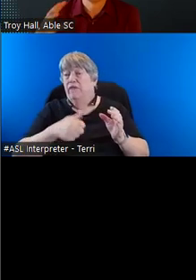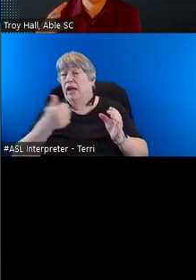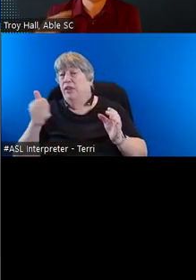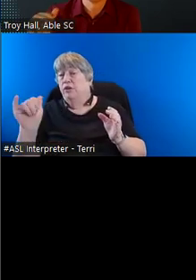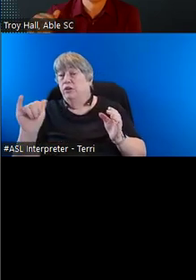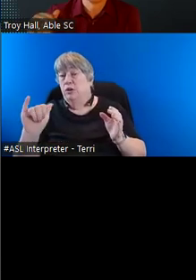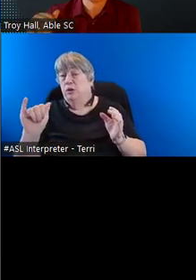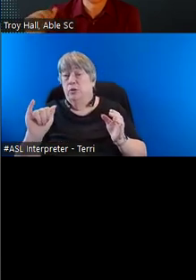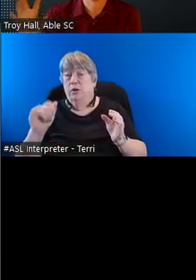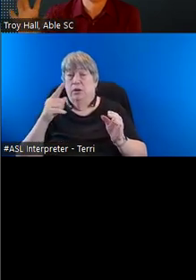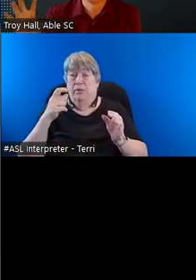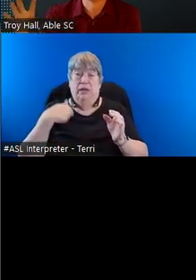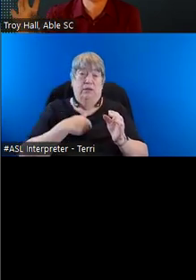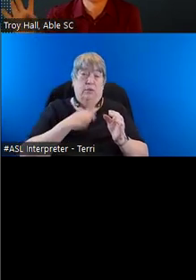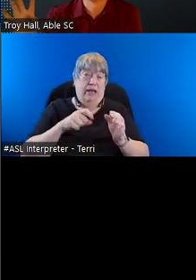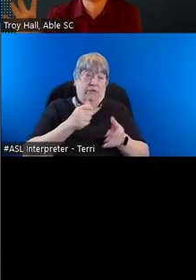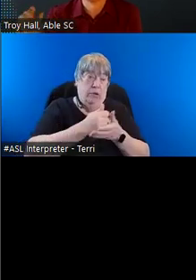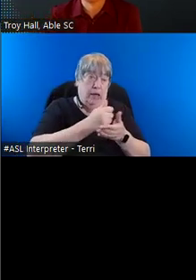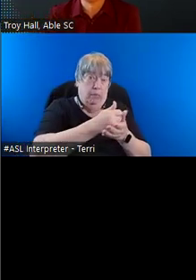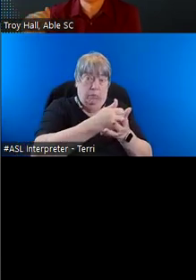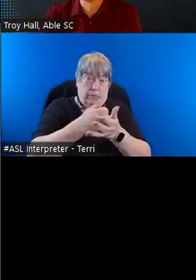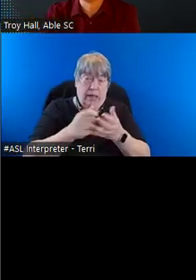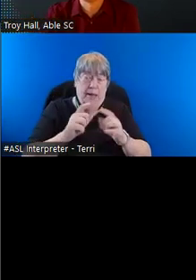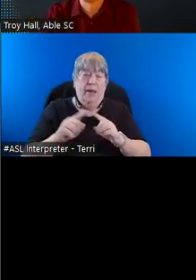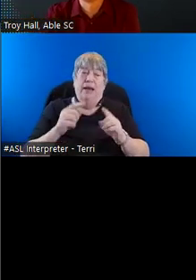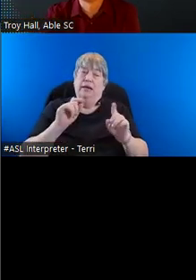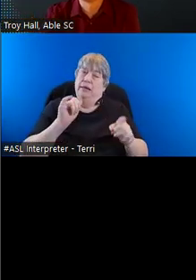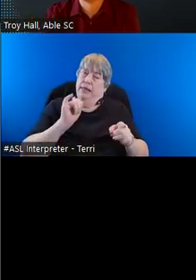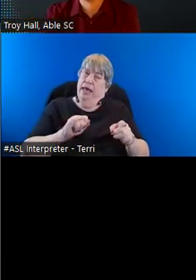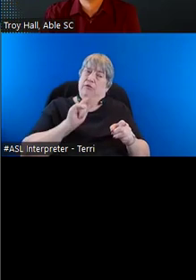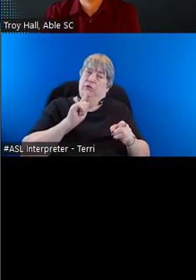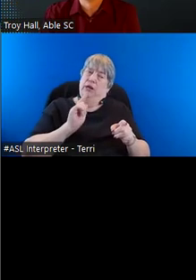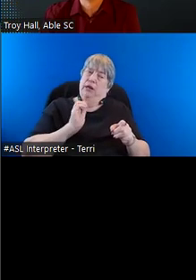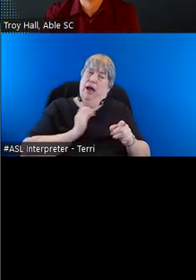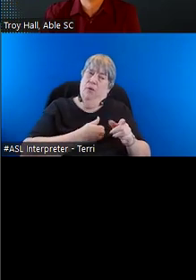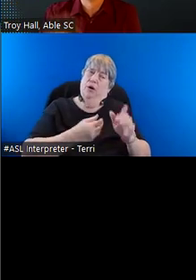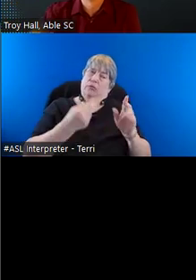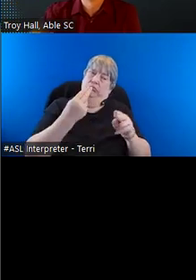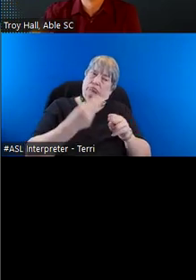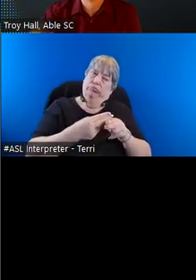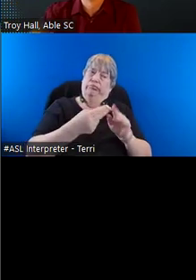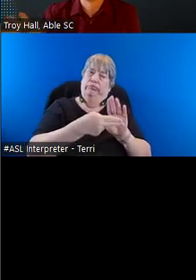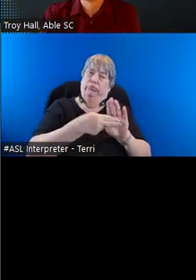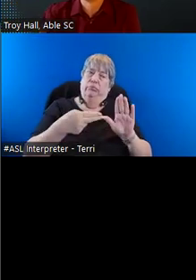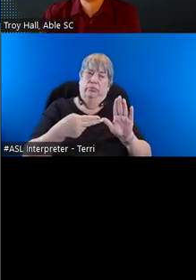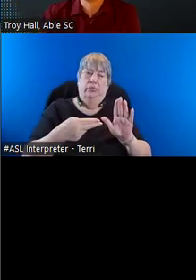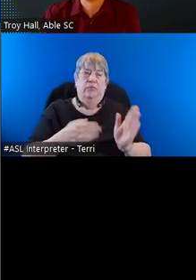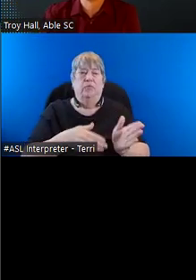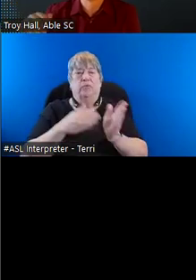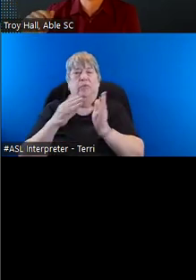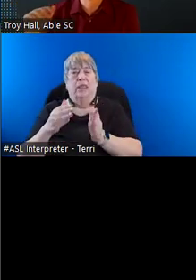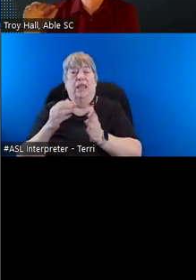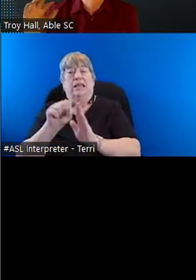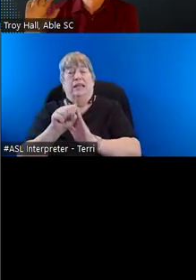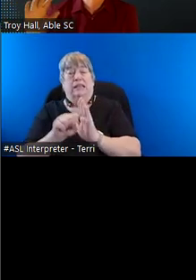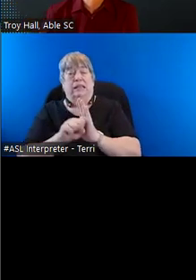because we have to fill in a lot of gaps, but that's what we're known for. That's what we're recognized for. And then there's the State Department of Education. So